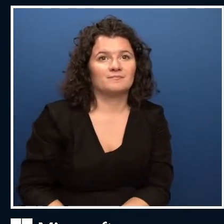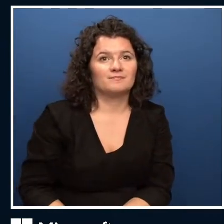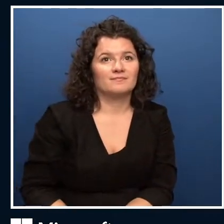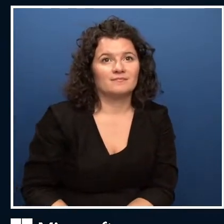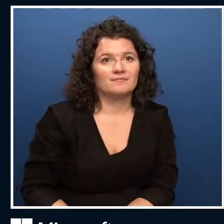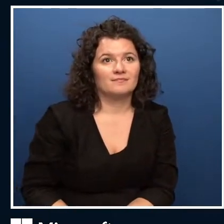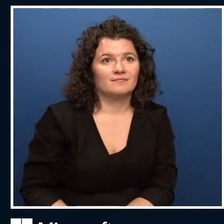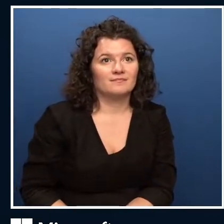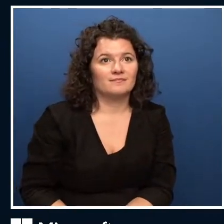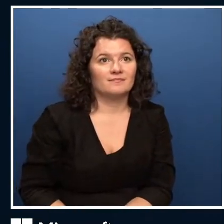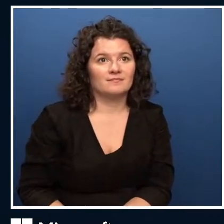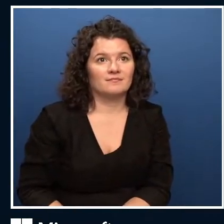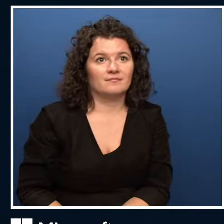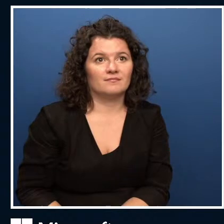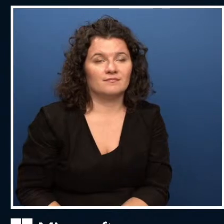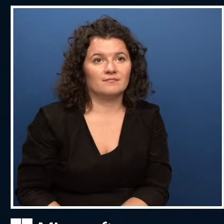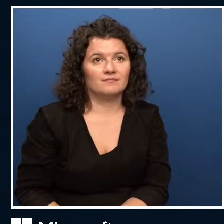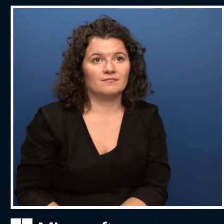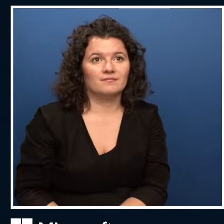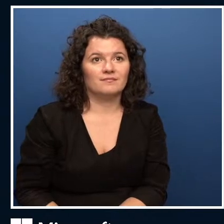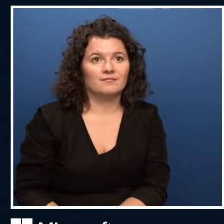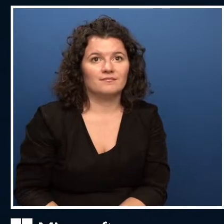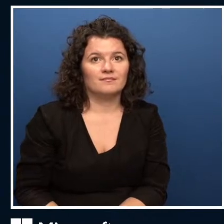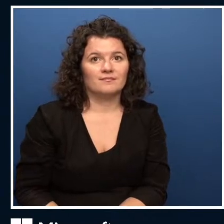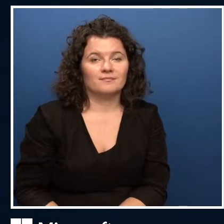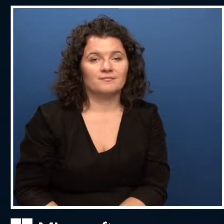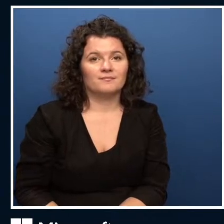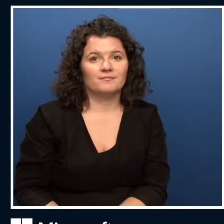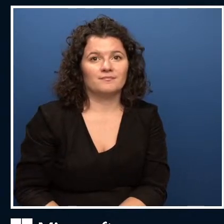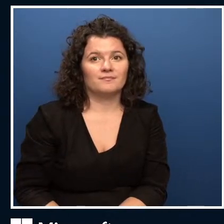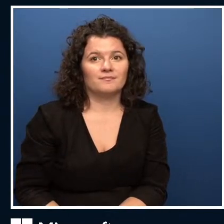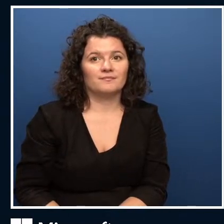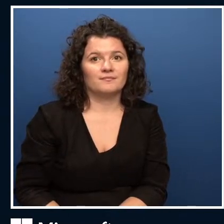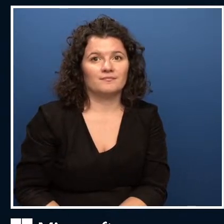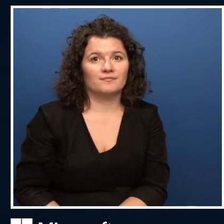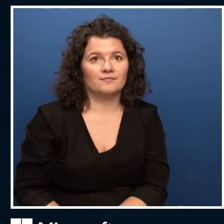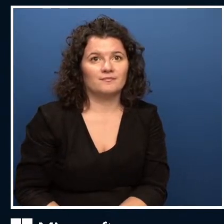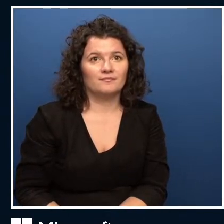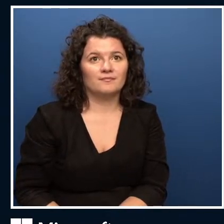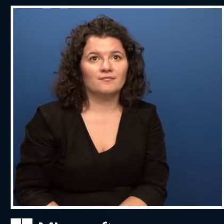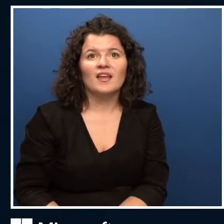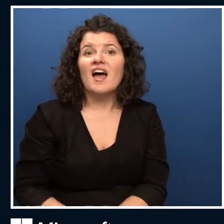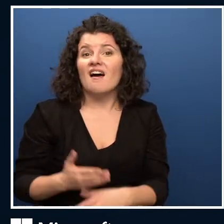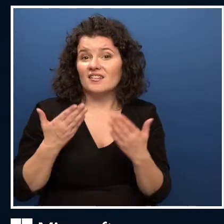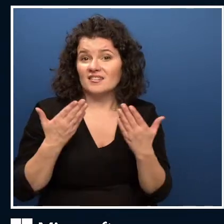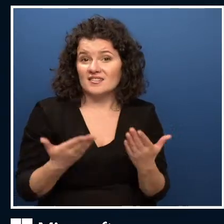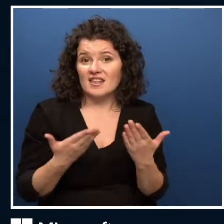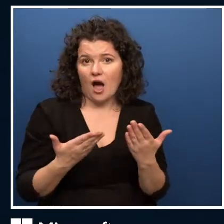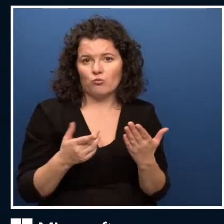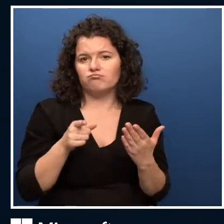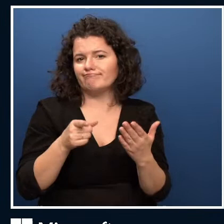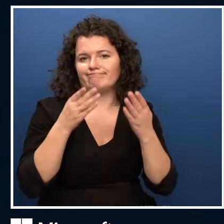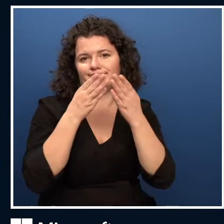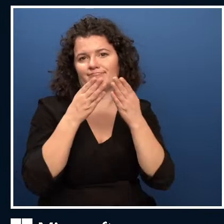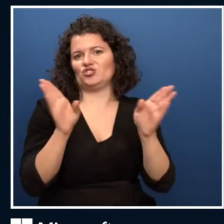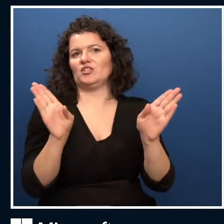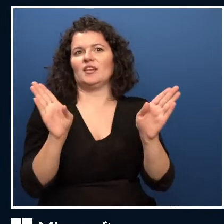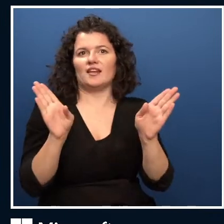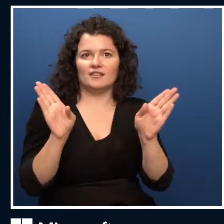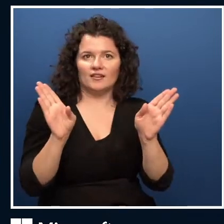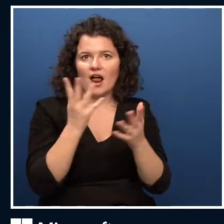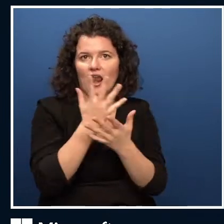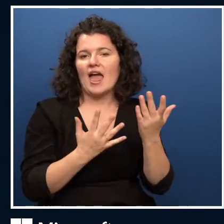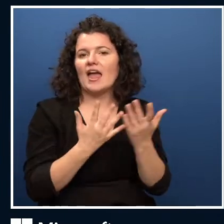hand, our current generative language models look like really simple models. They